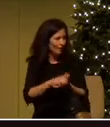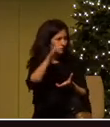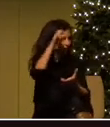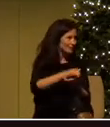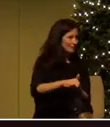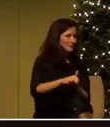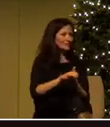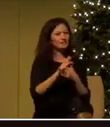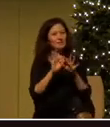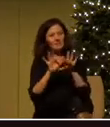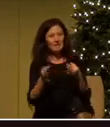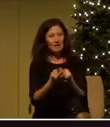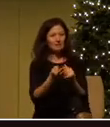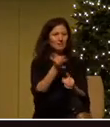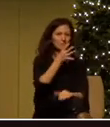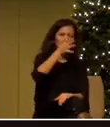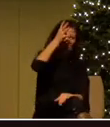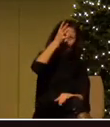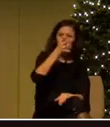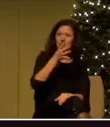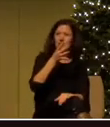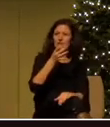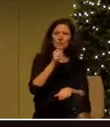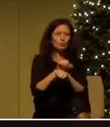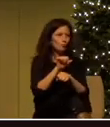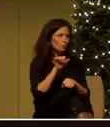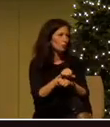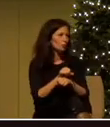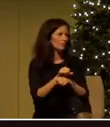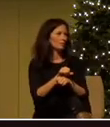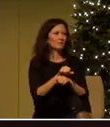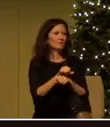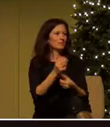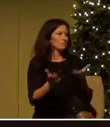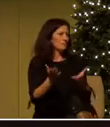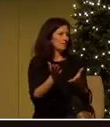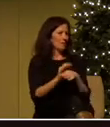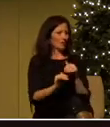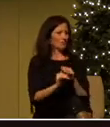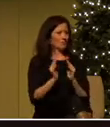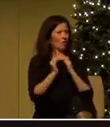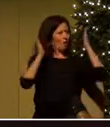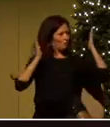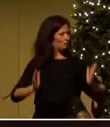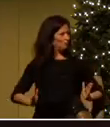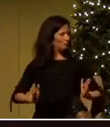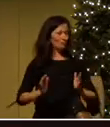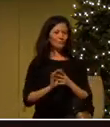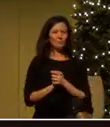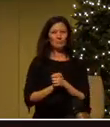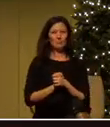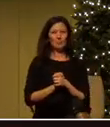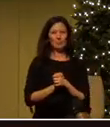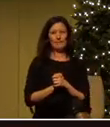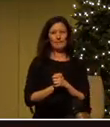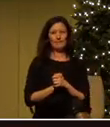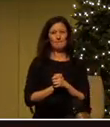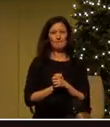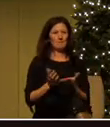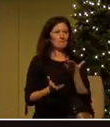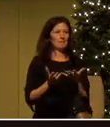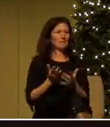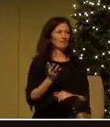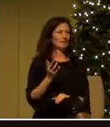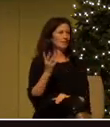family or for parents. Maybe your job. Maybe a comfortable home. Maybe just a